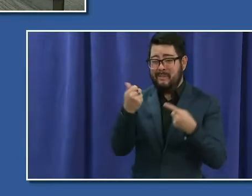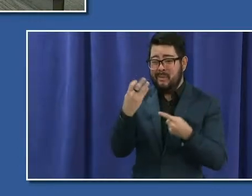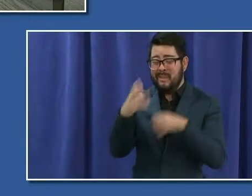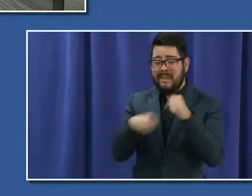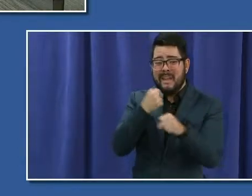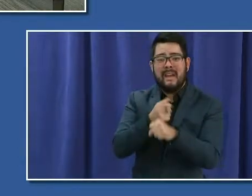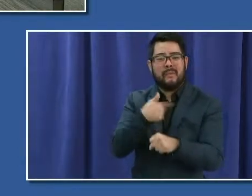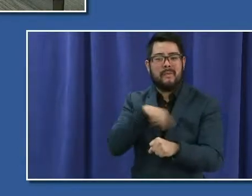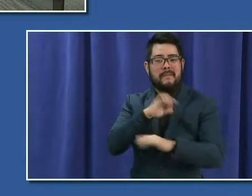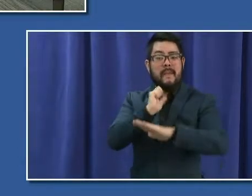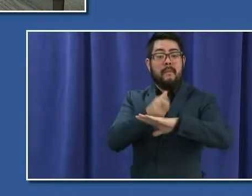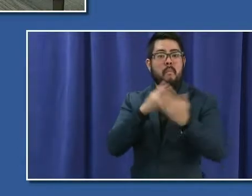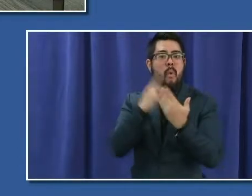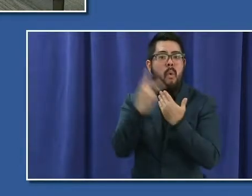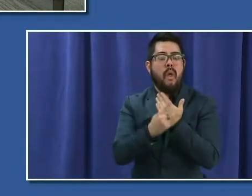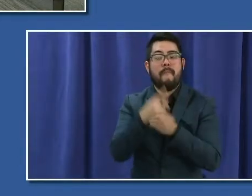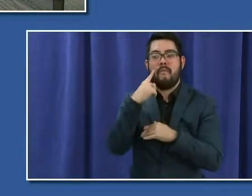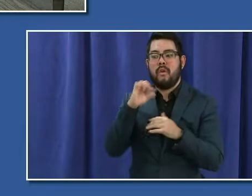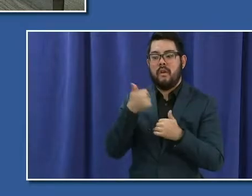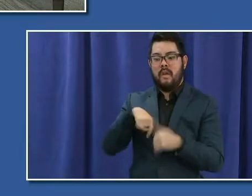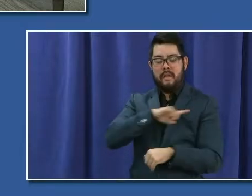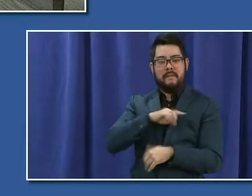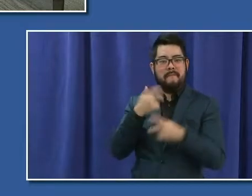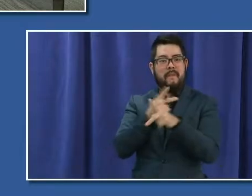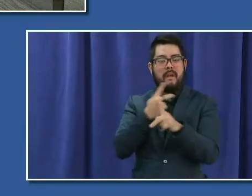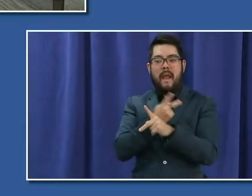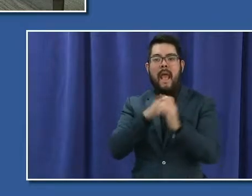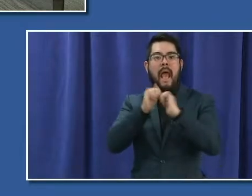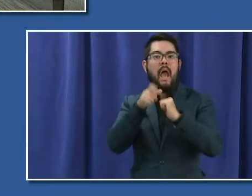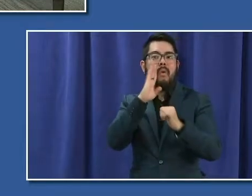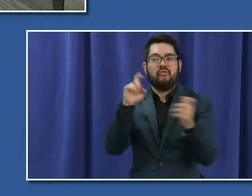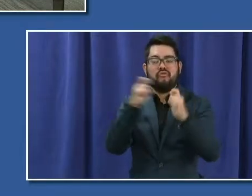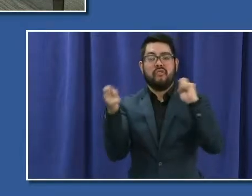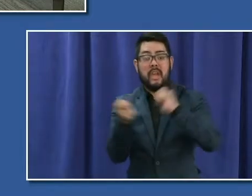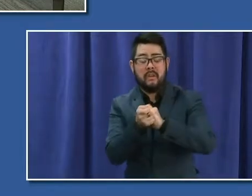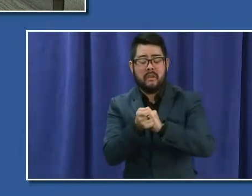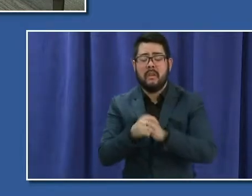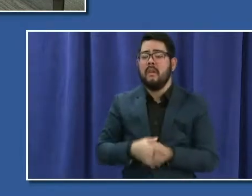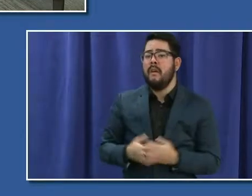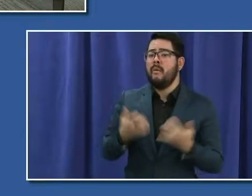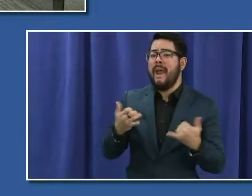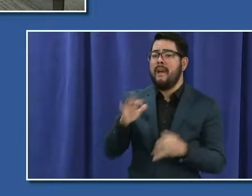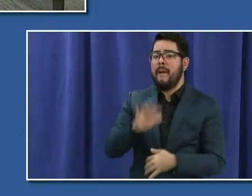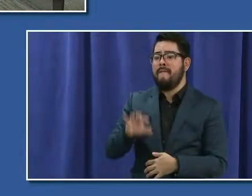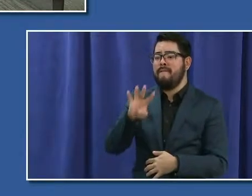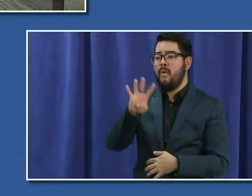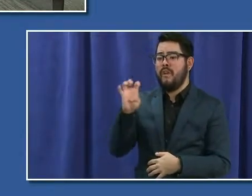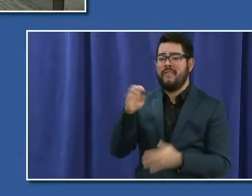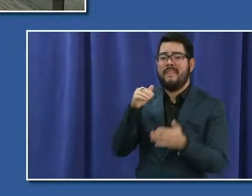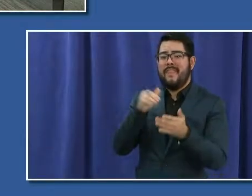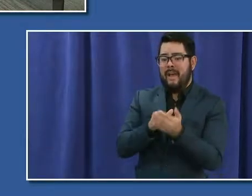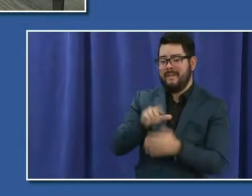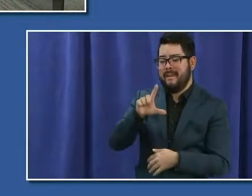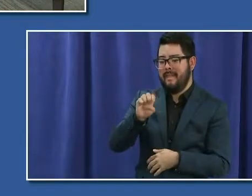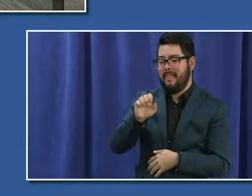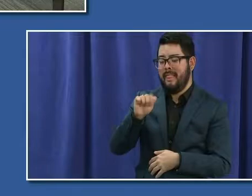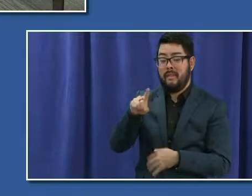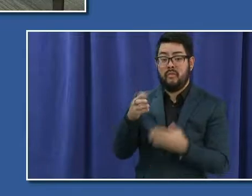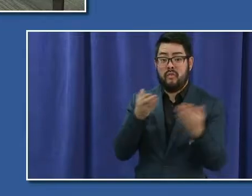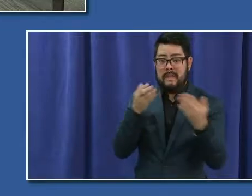a program to try to figure out what this is going to look like. There are about 400,000 lead service lines in the city of Chicago, which